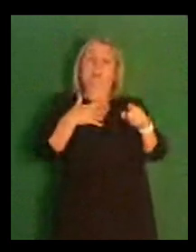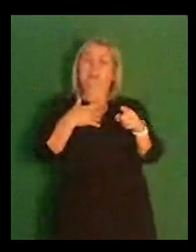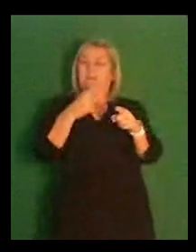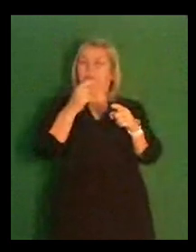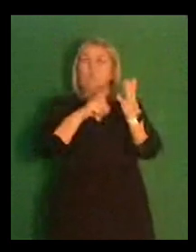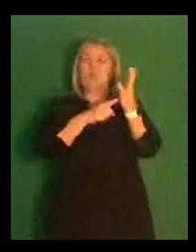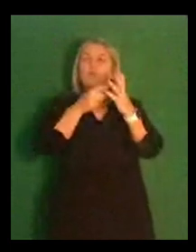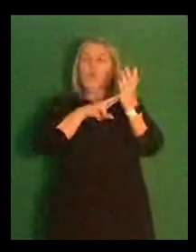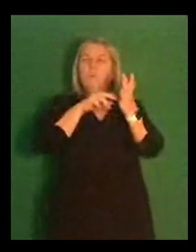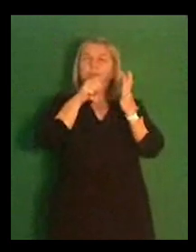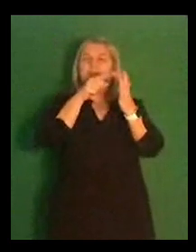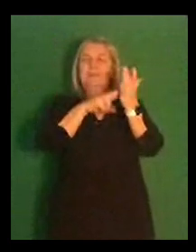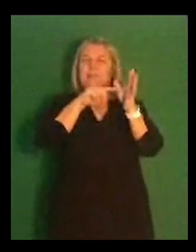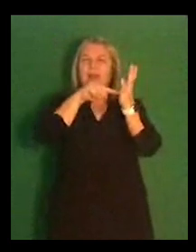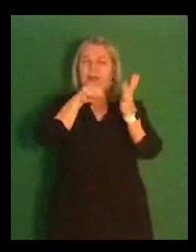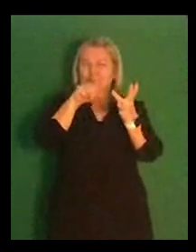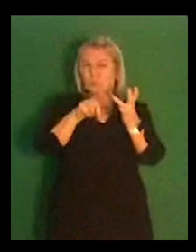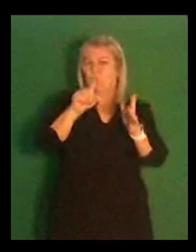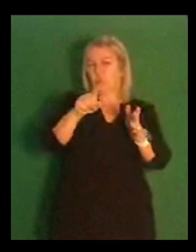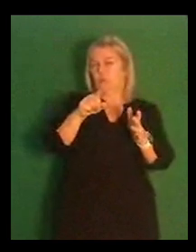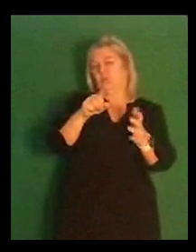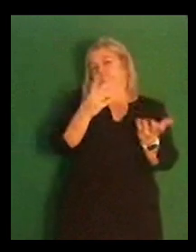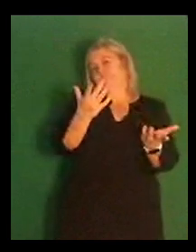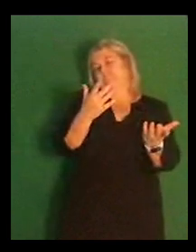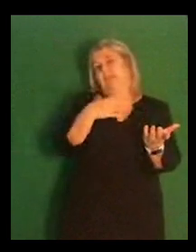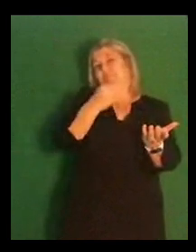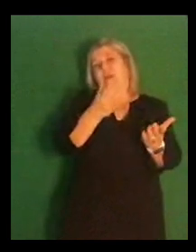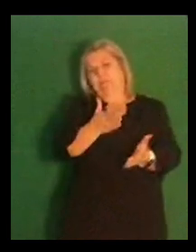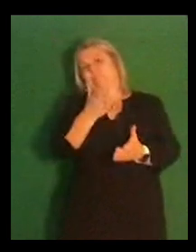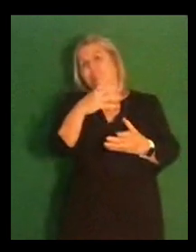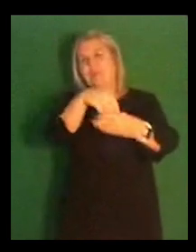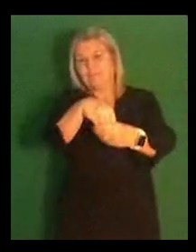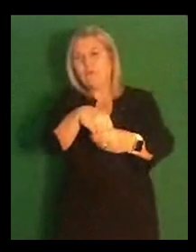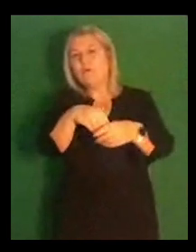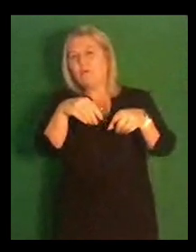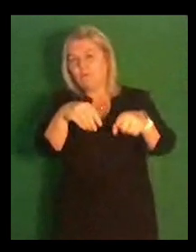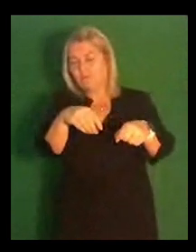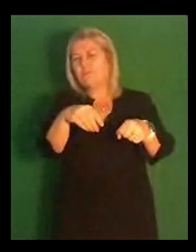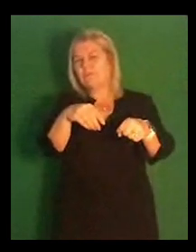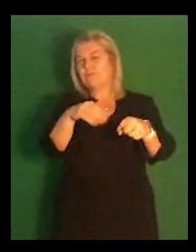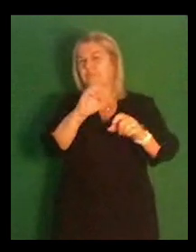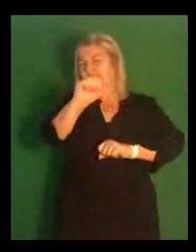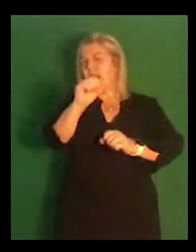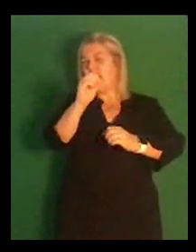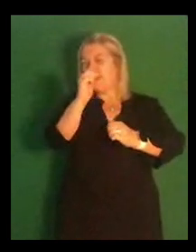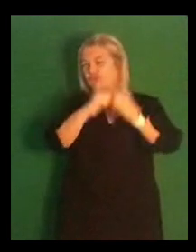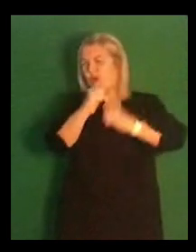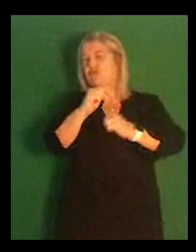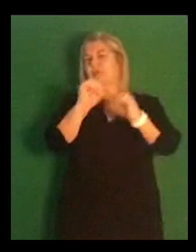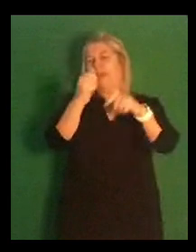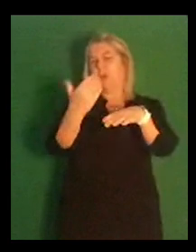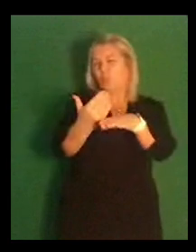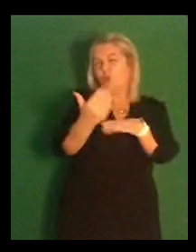for that and invite us into their, to piggyback on their infrastructure to get involved with the social